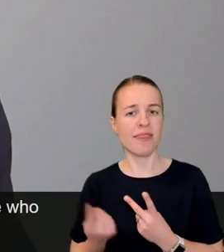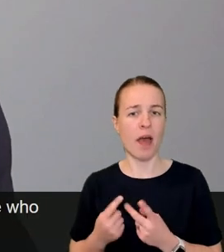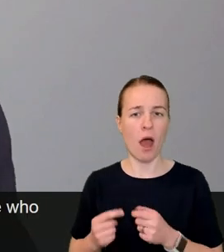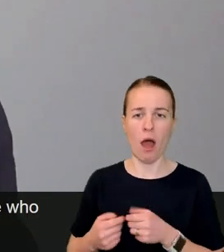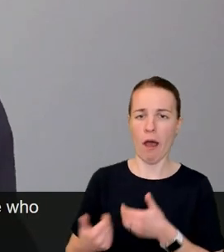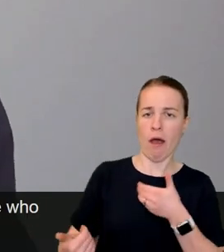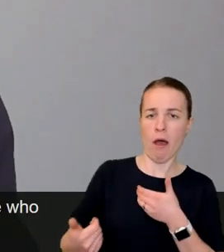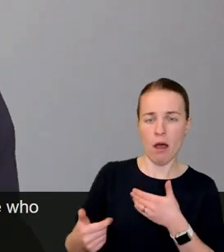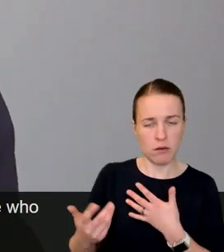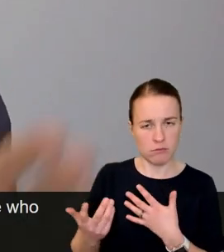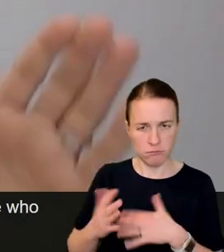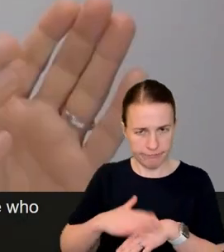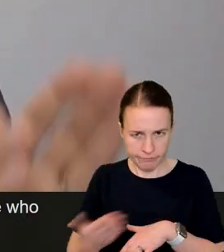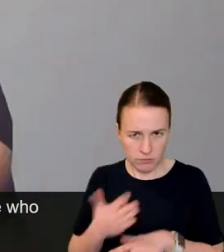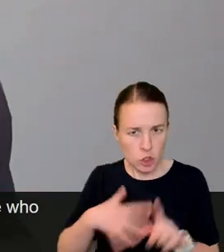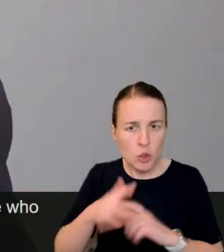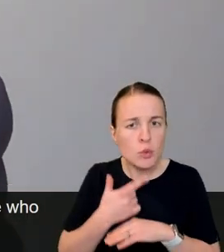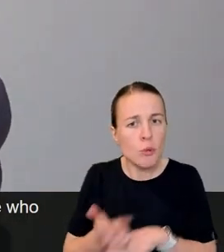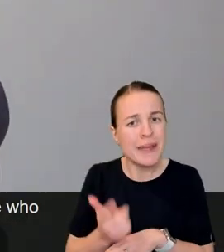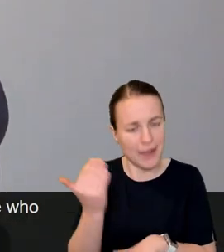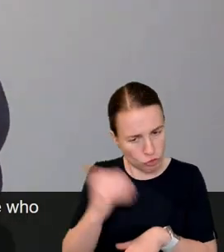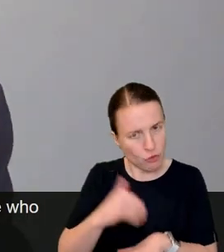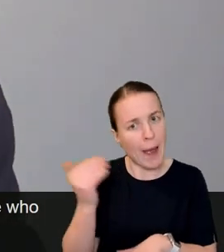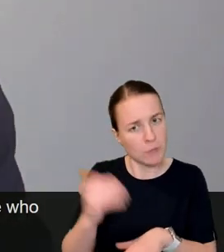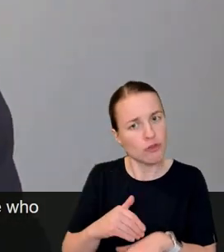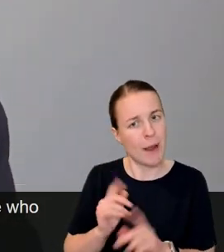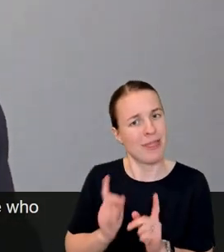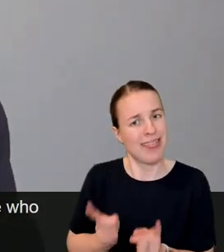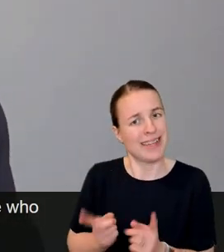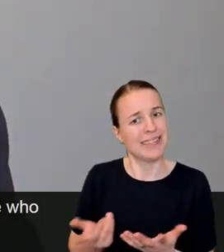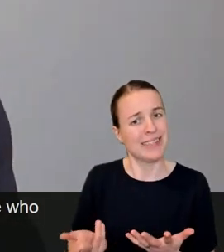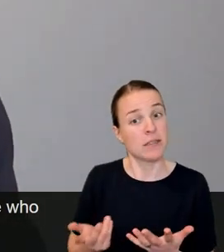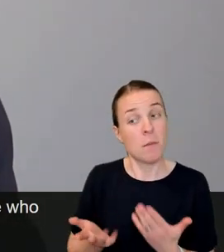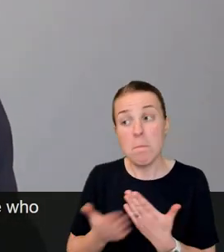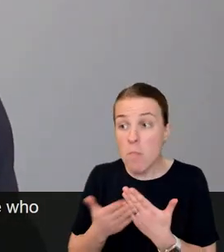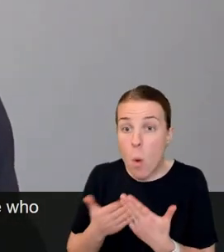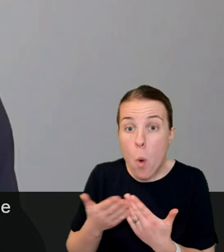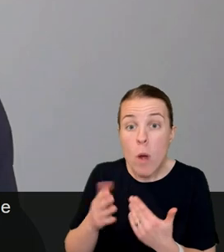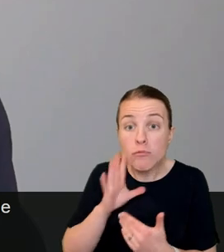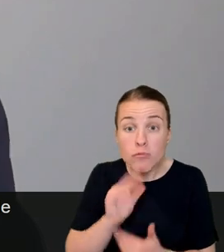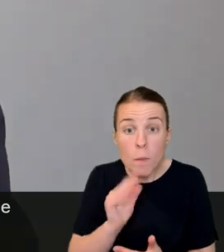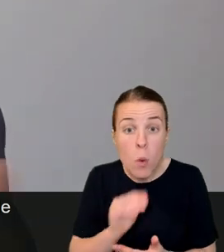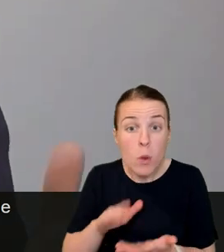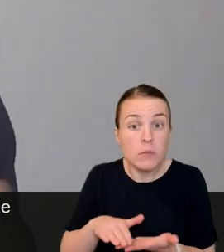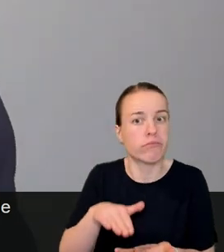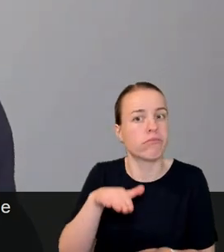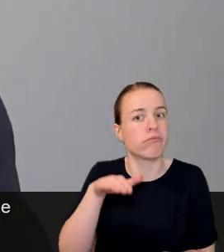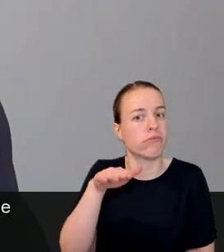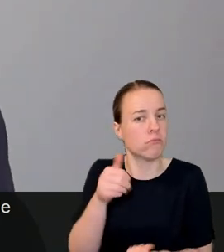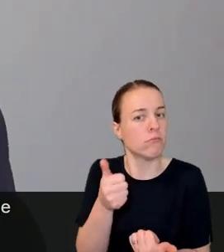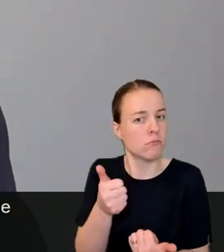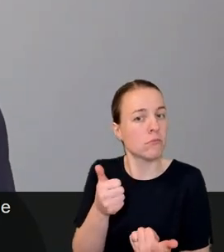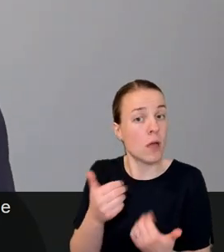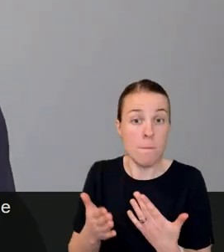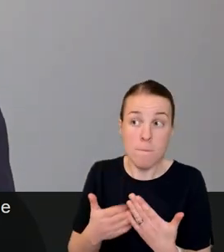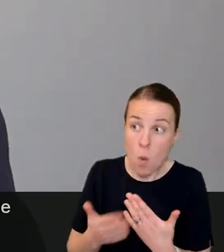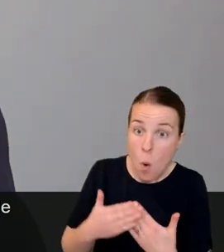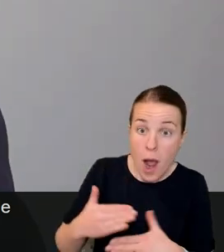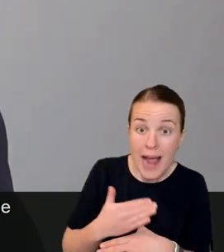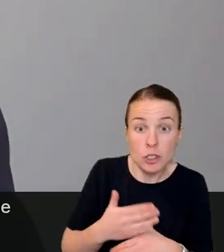crime. And so that's led to more people reporting it, more action being taken. I'm afraid the amount